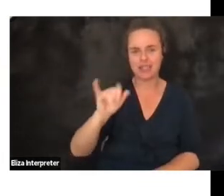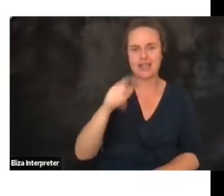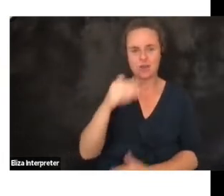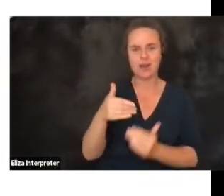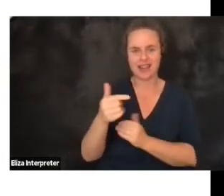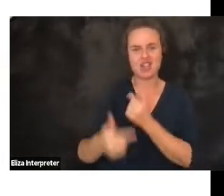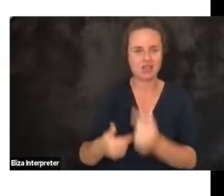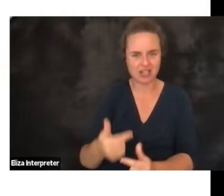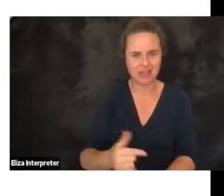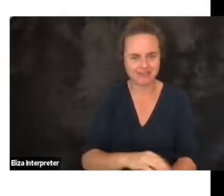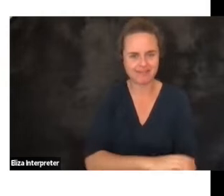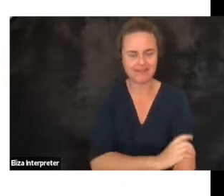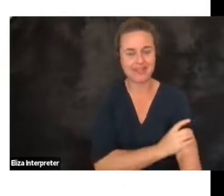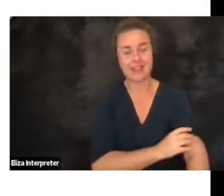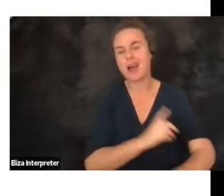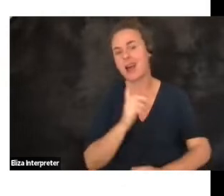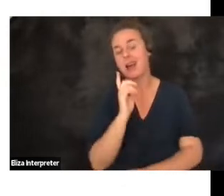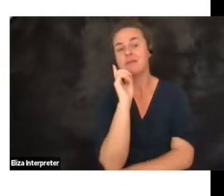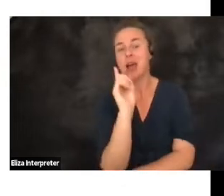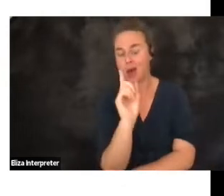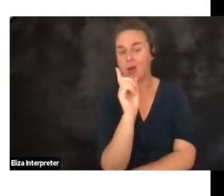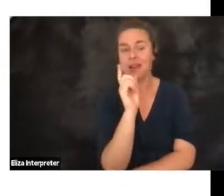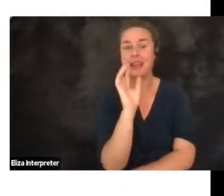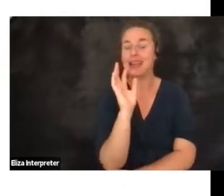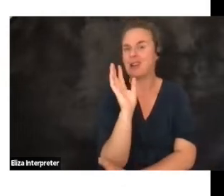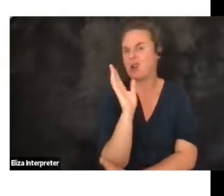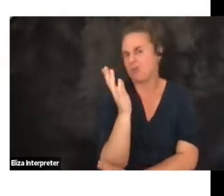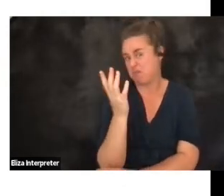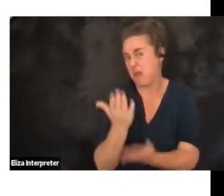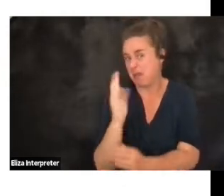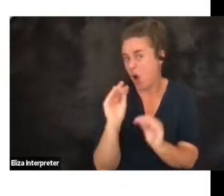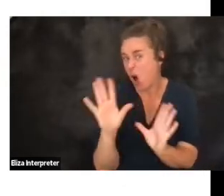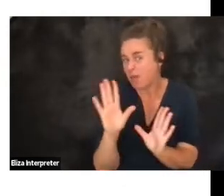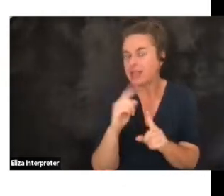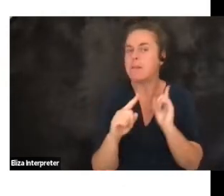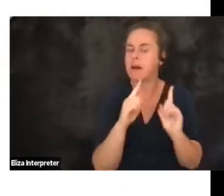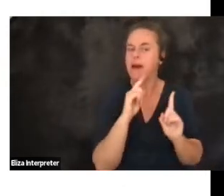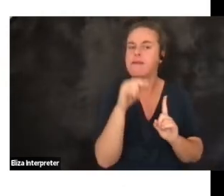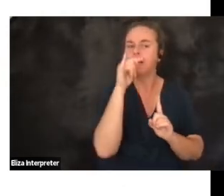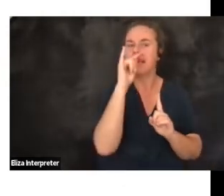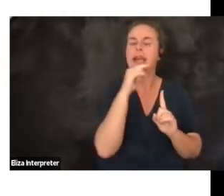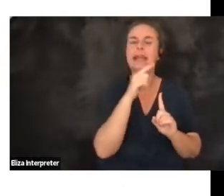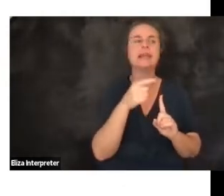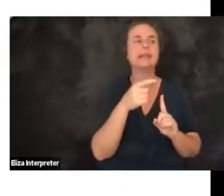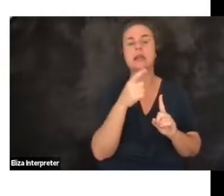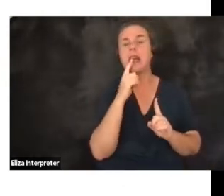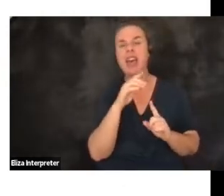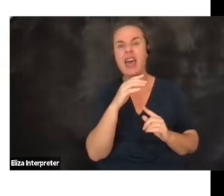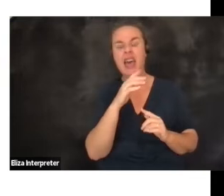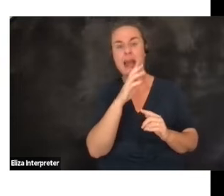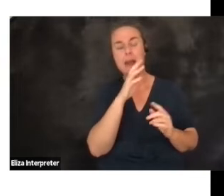obvious, if you have someone whose developmental trajectory is segregated special education,